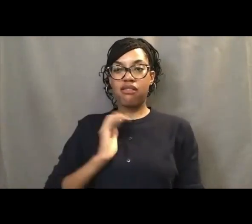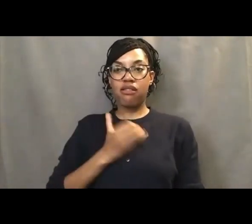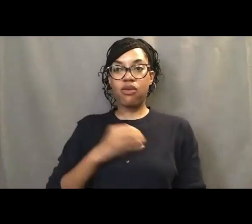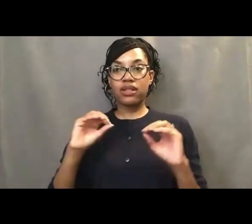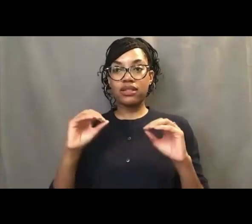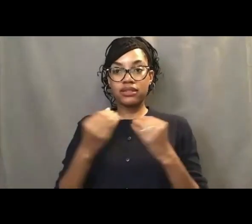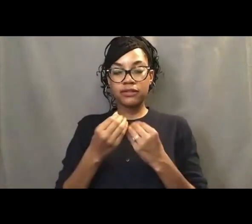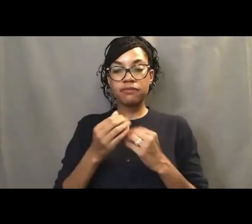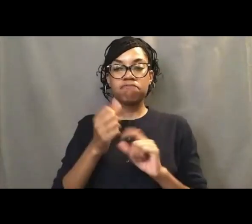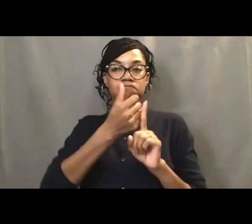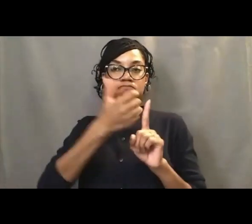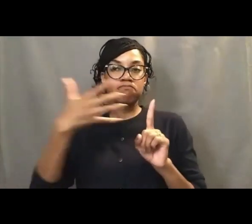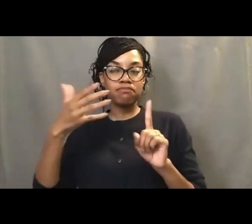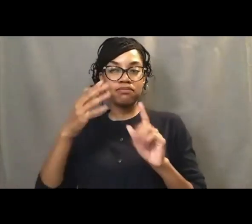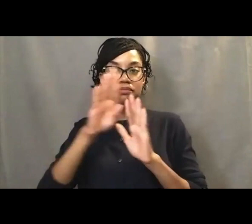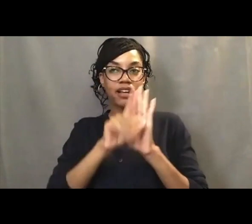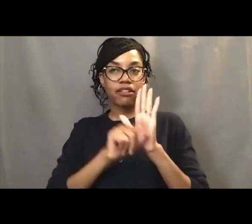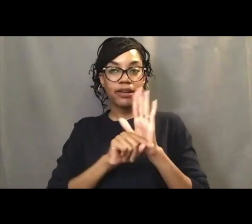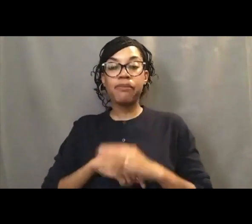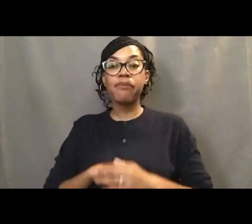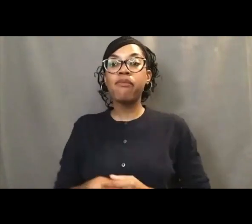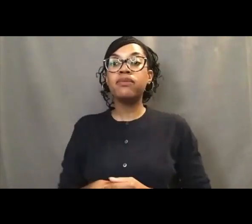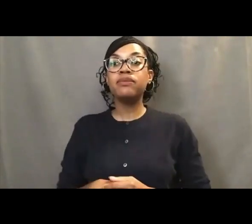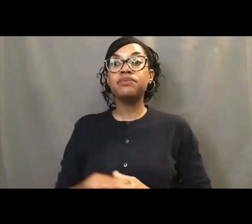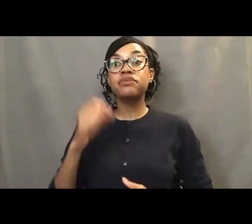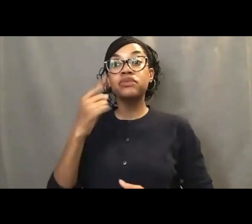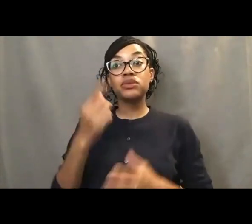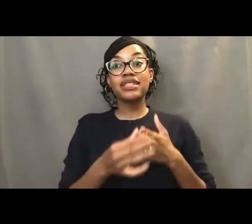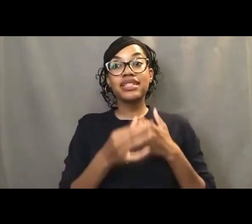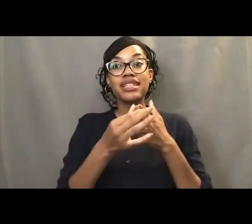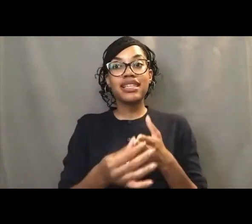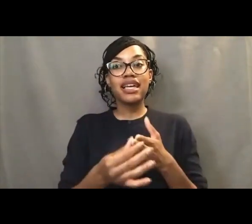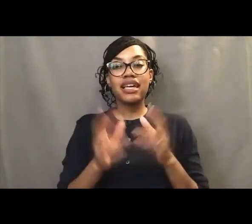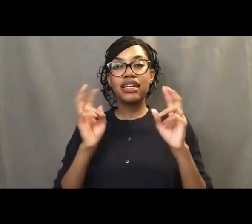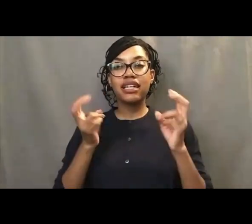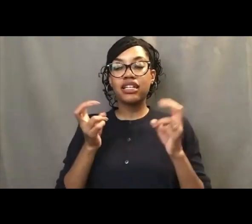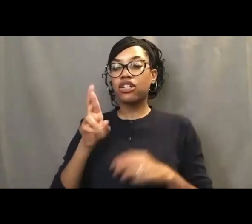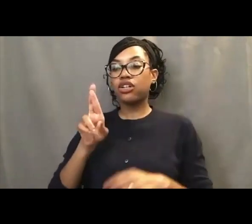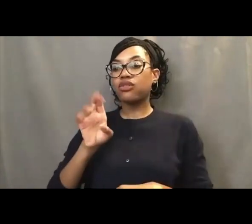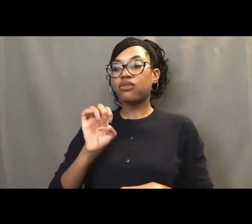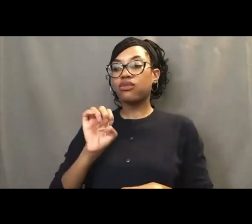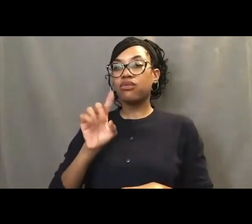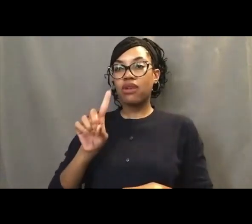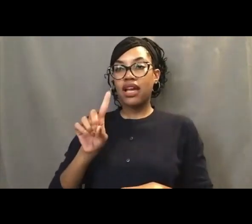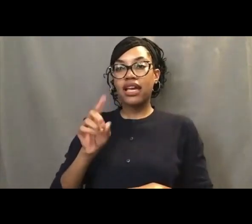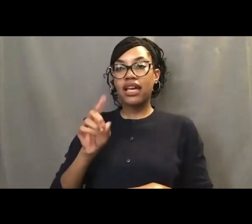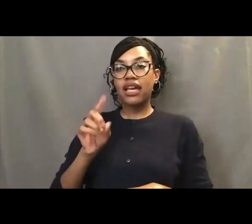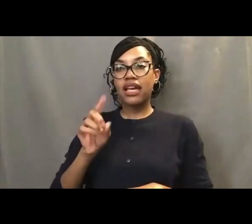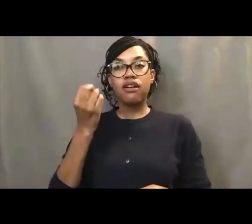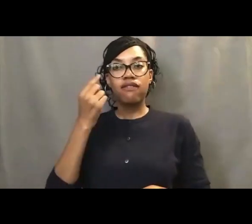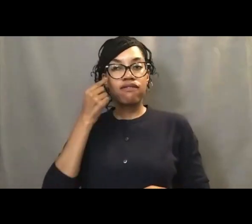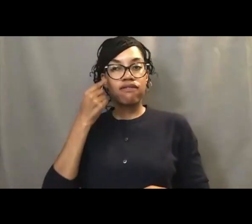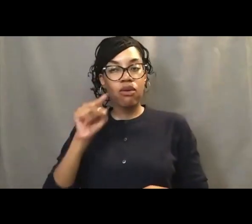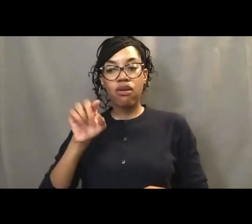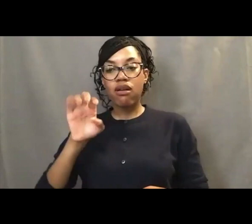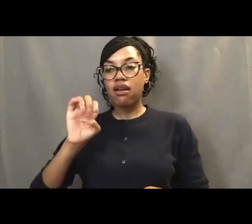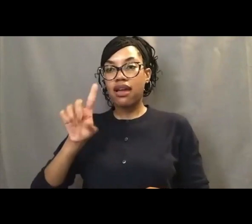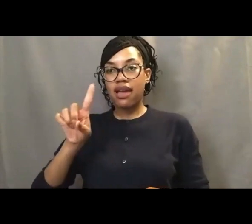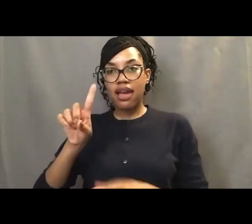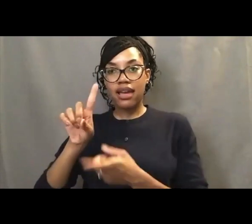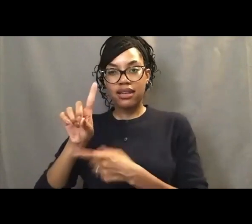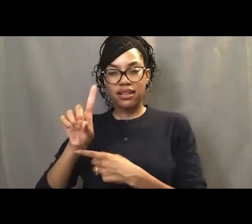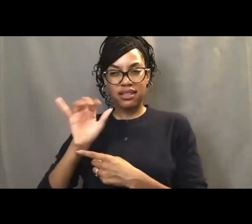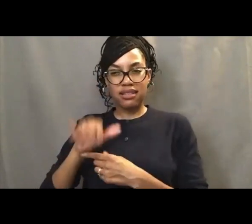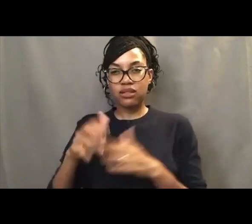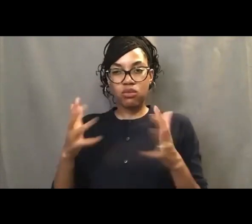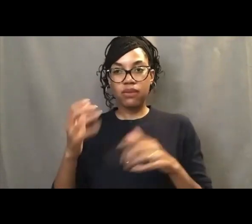We led a Red for Ed movement a few years ago that culminated in a walkout.